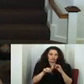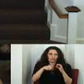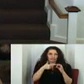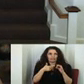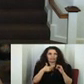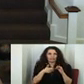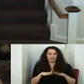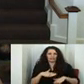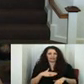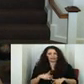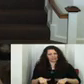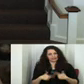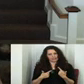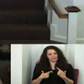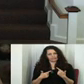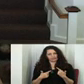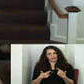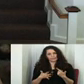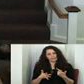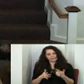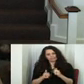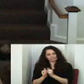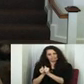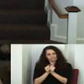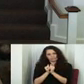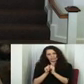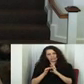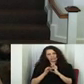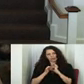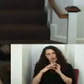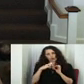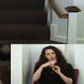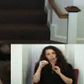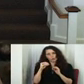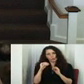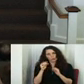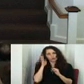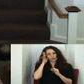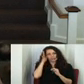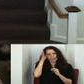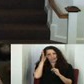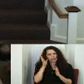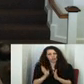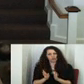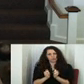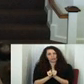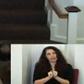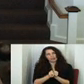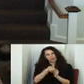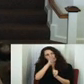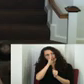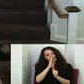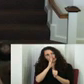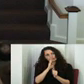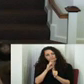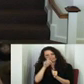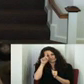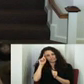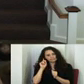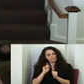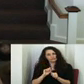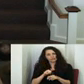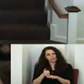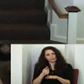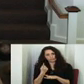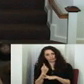in partnership with God, a co-creator with God, an anointed one by the